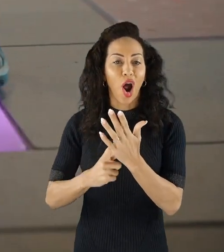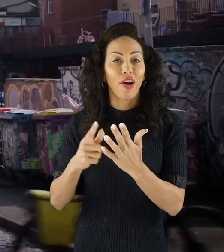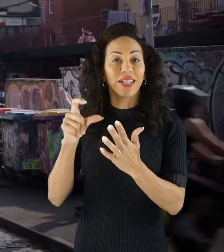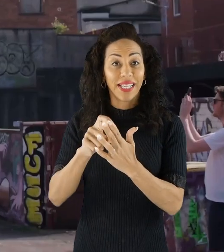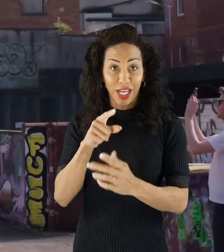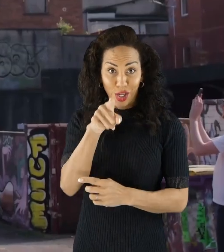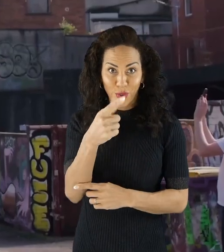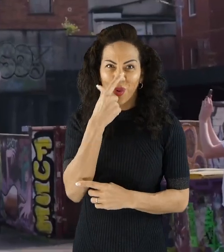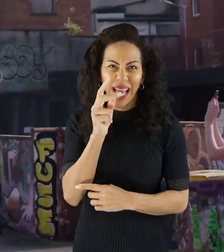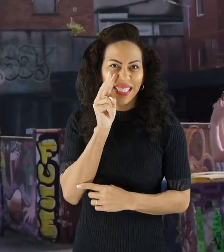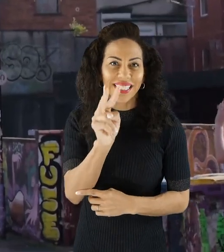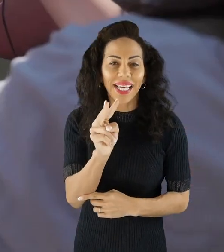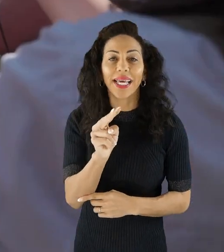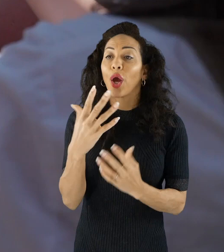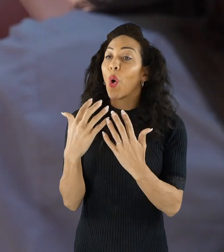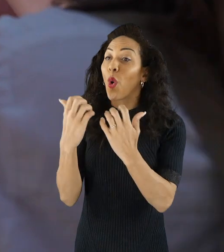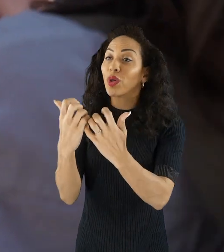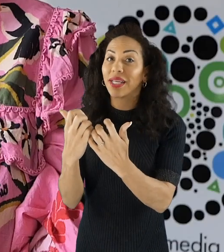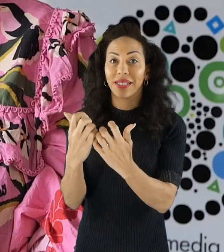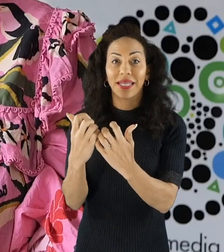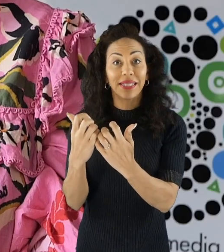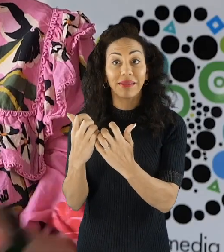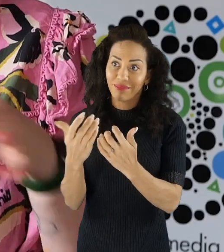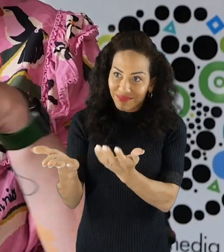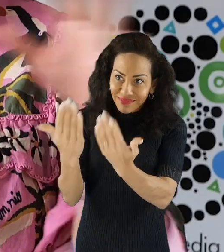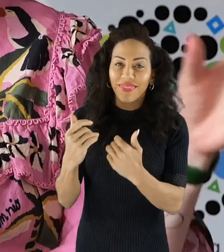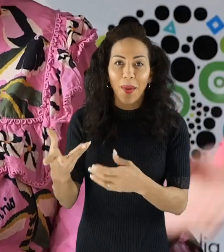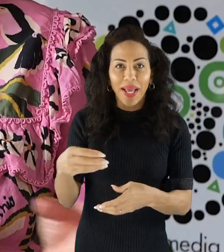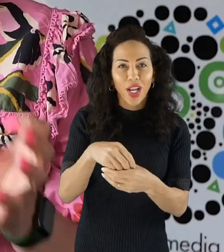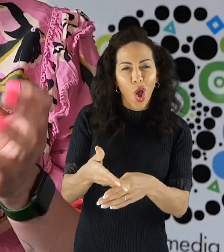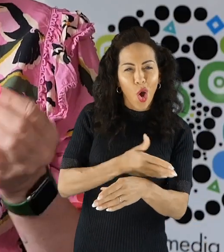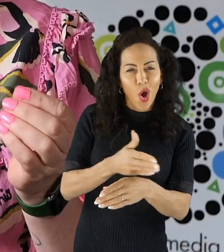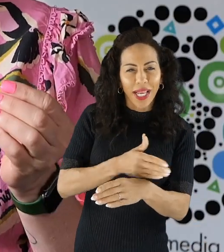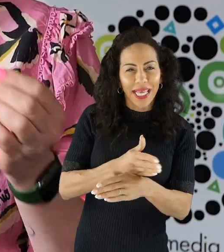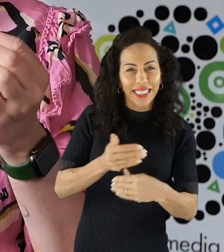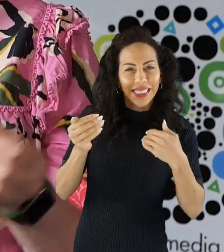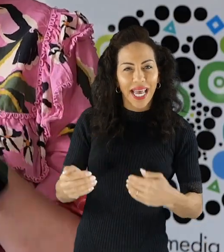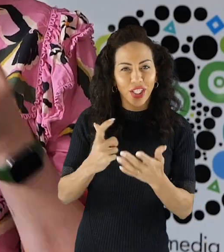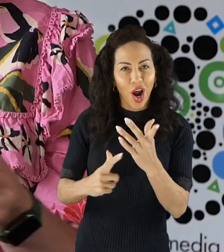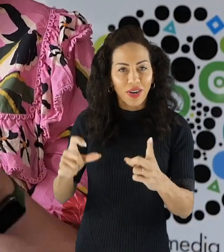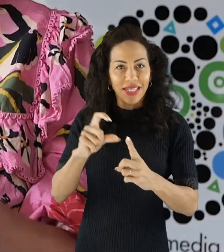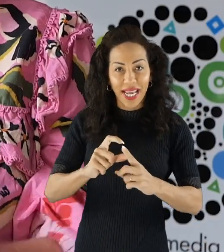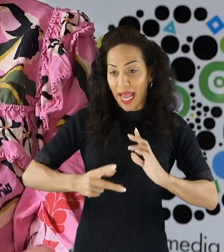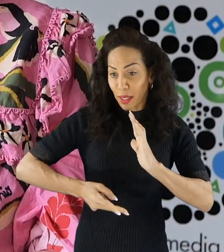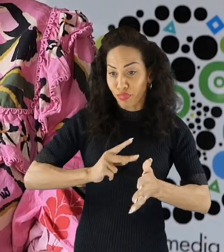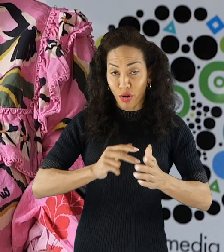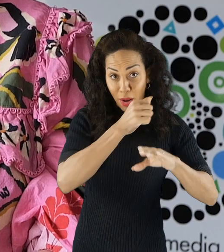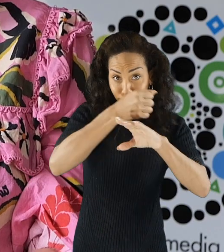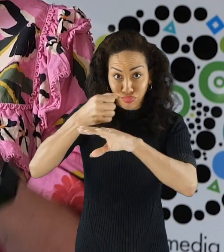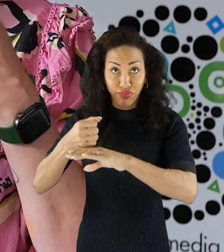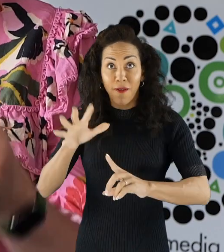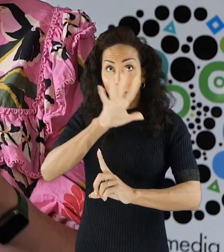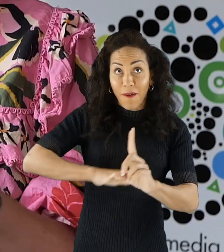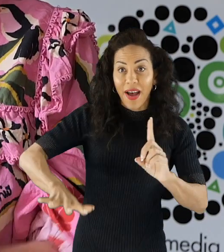is about letting in audiences to early stage R&D, programming it all over our venue and getting a new relationship around